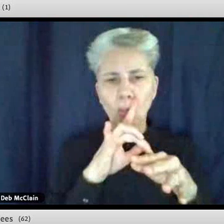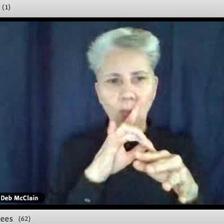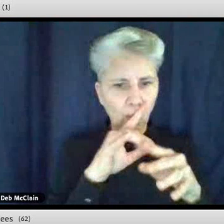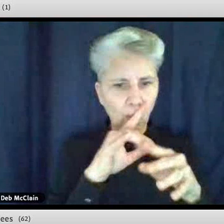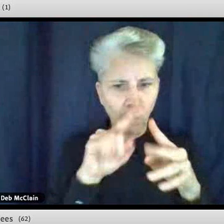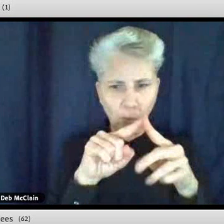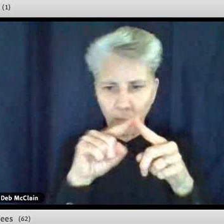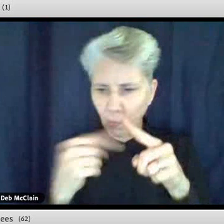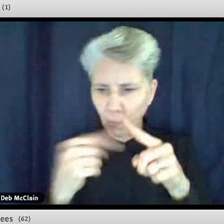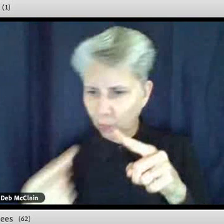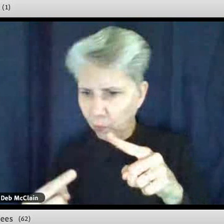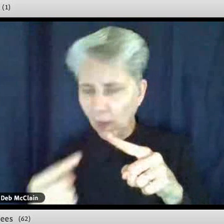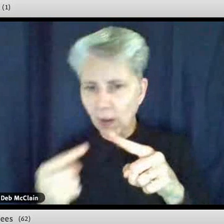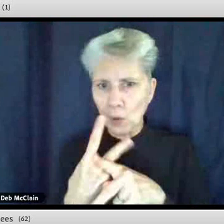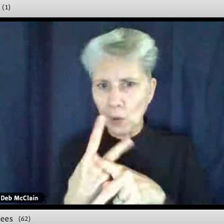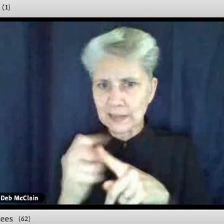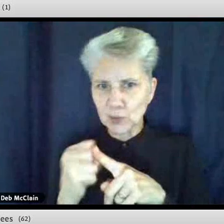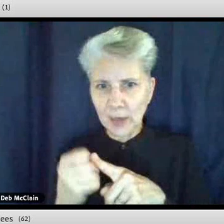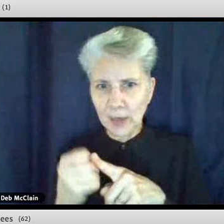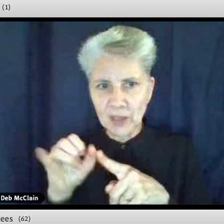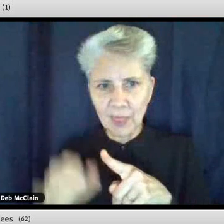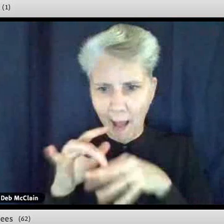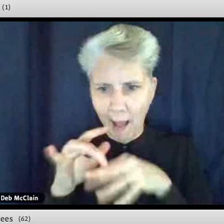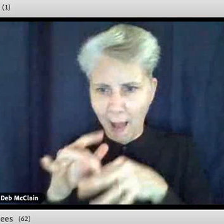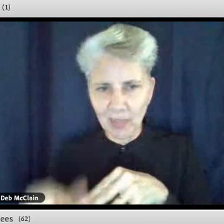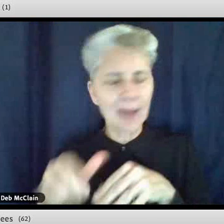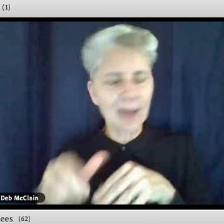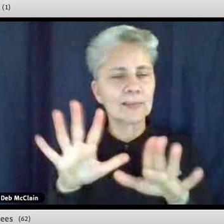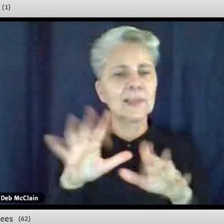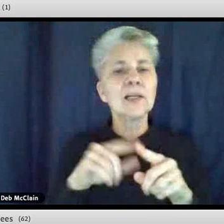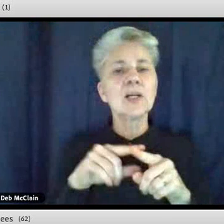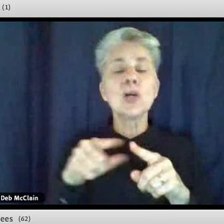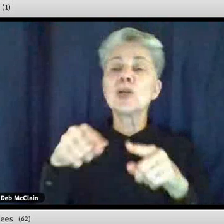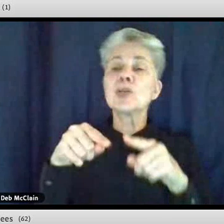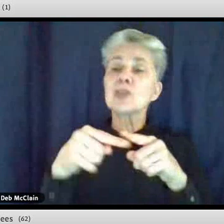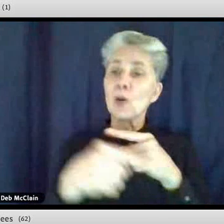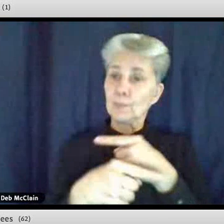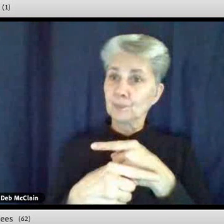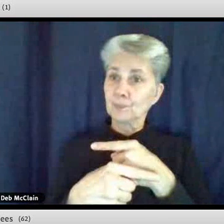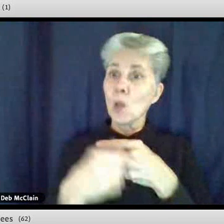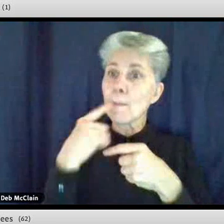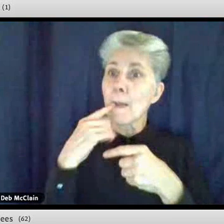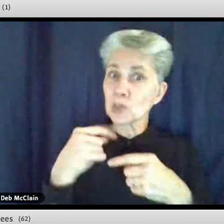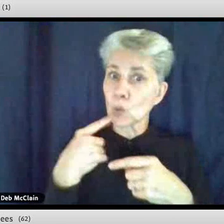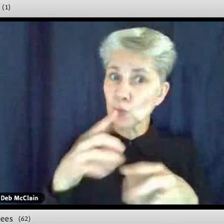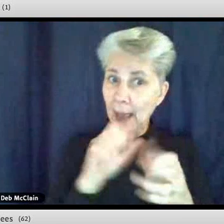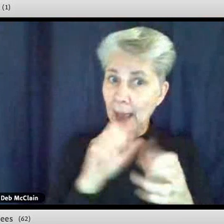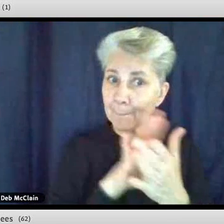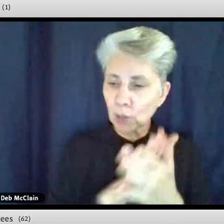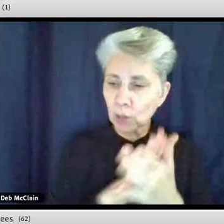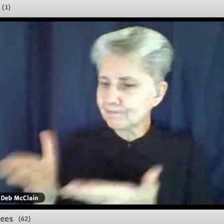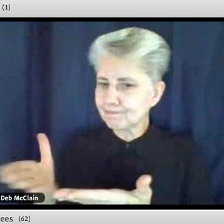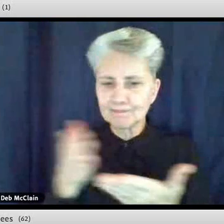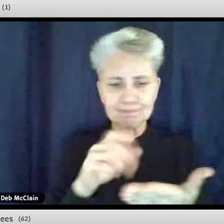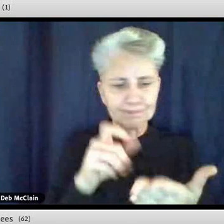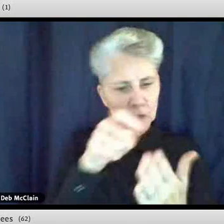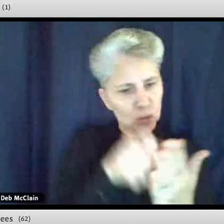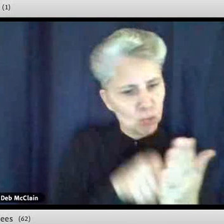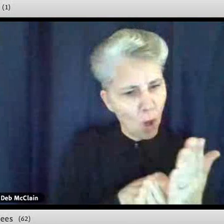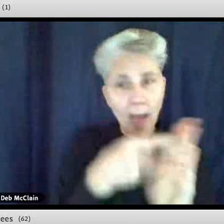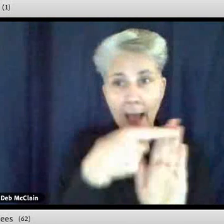awareness. So again, you can keep your mind from kind of wandering down to the worst case scenario, right? So this is